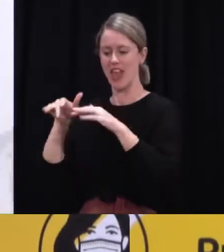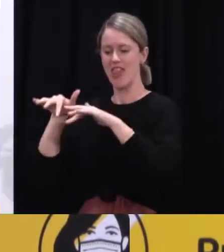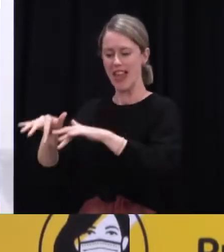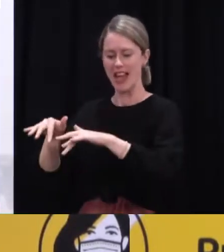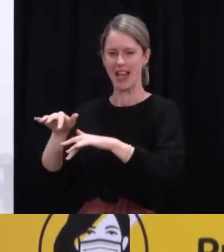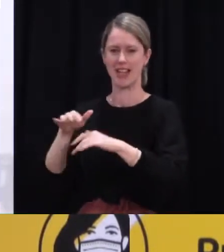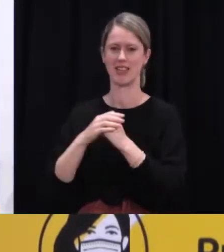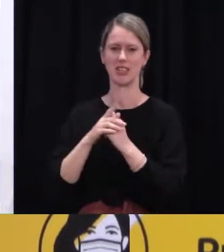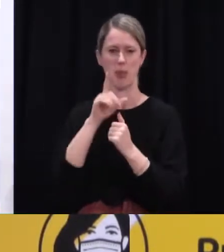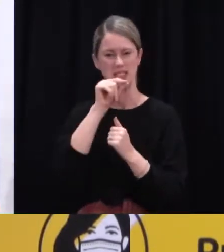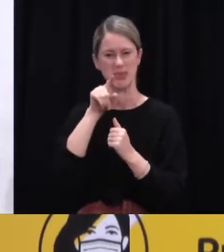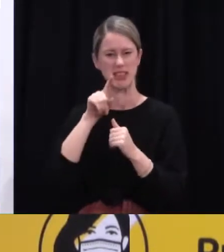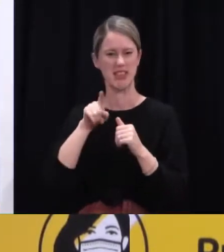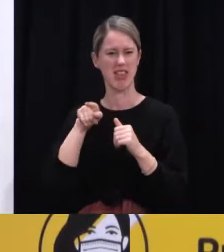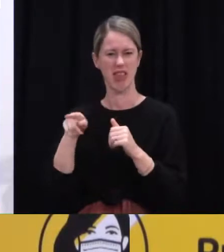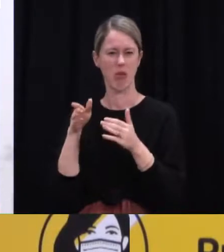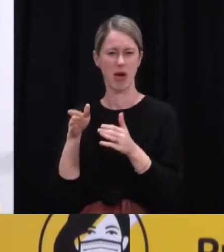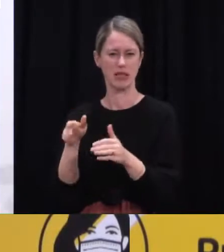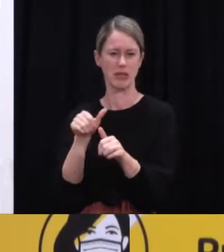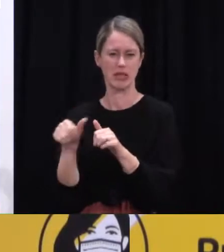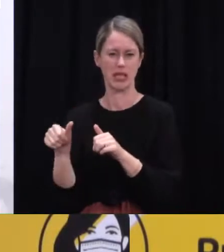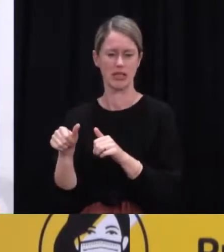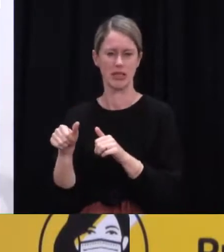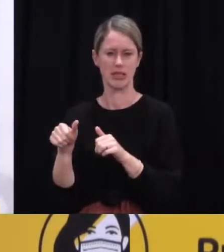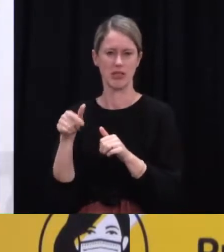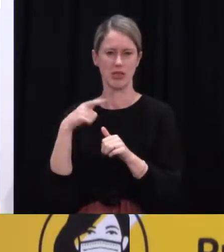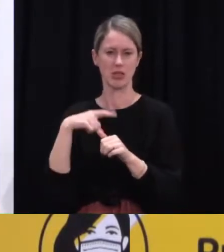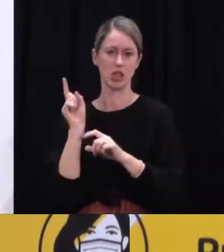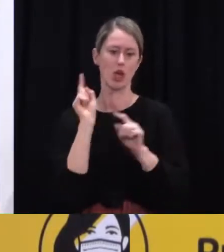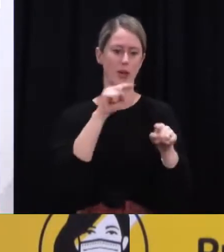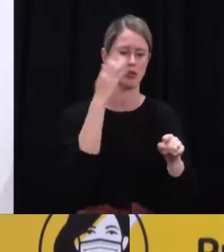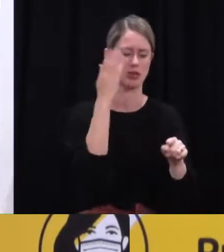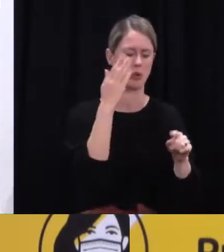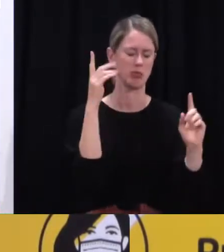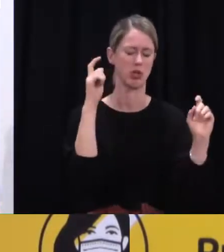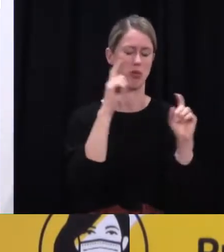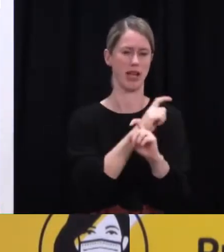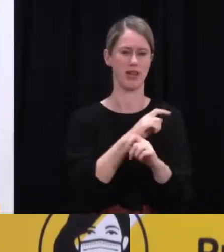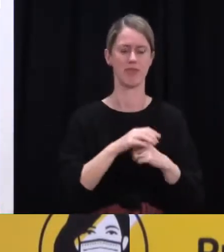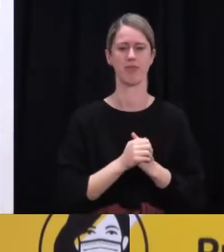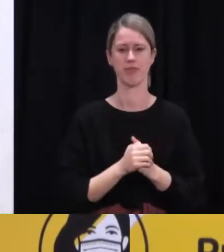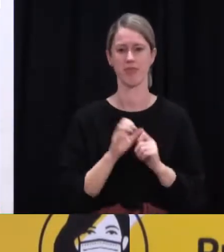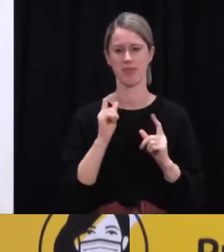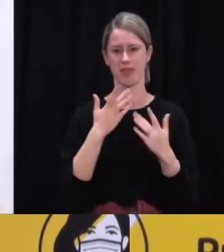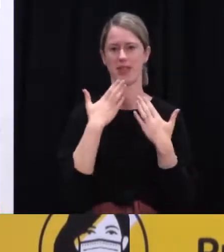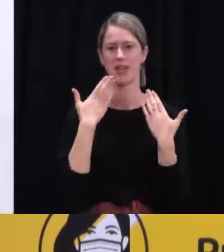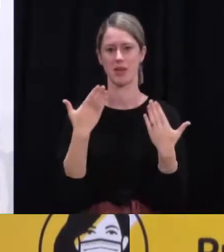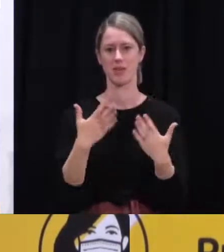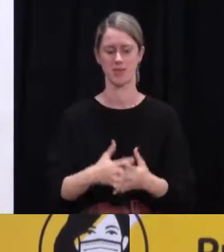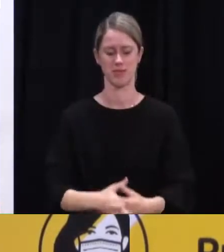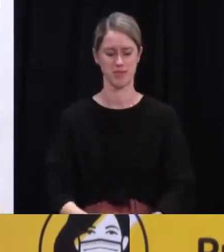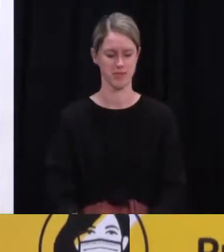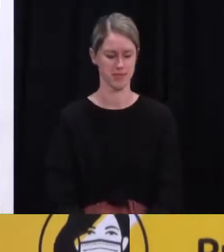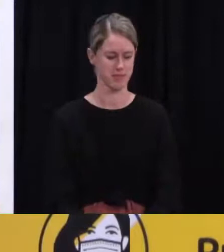but they can, it doesn't have all of the complexity of standing up new sites all of the time. Thanks, everybody.